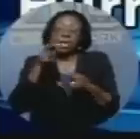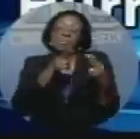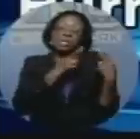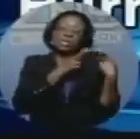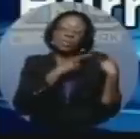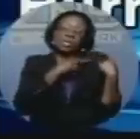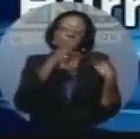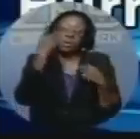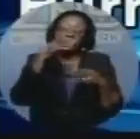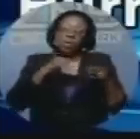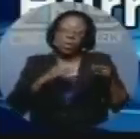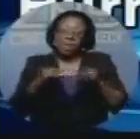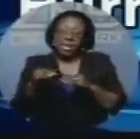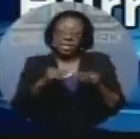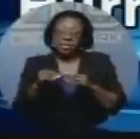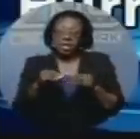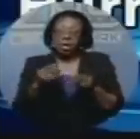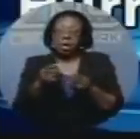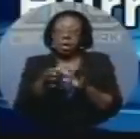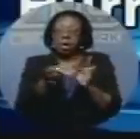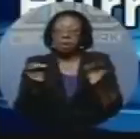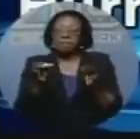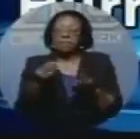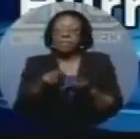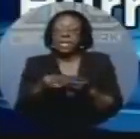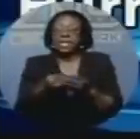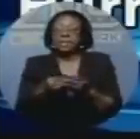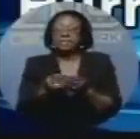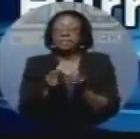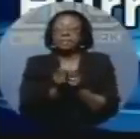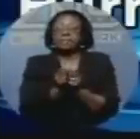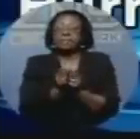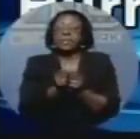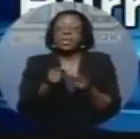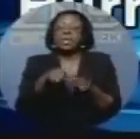management and administration of those resources.